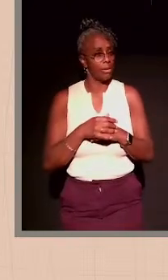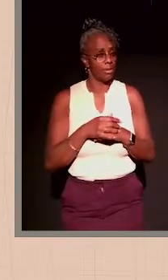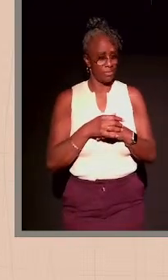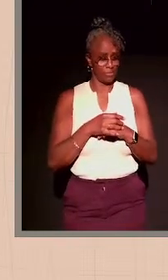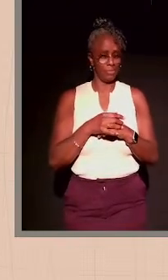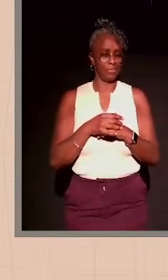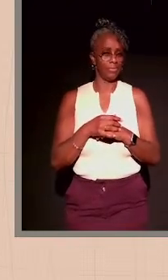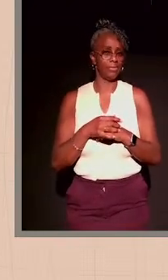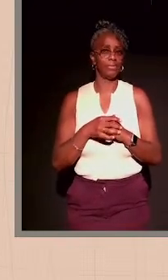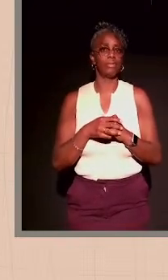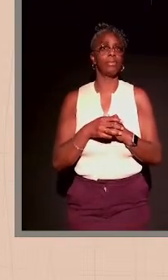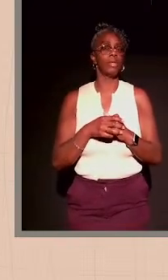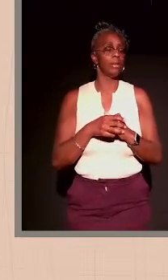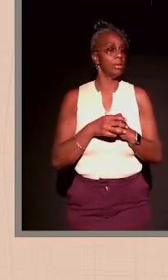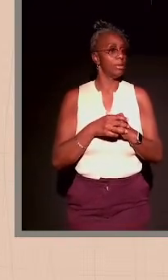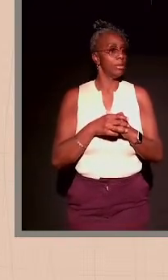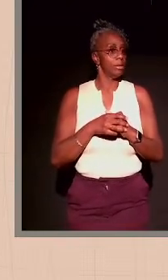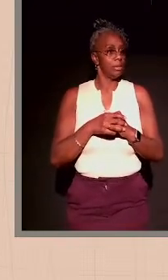So